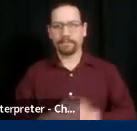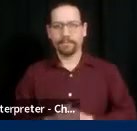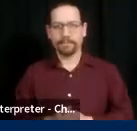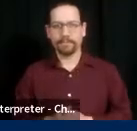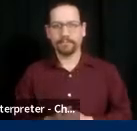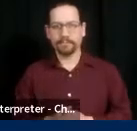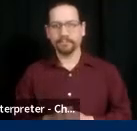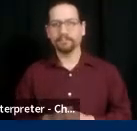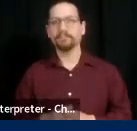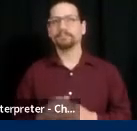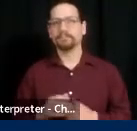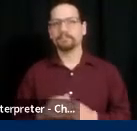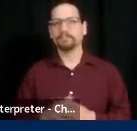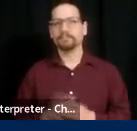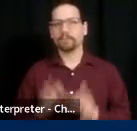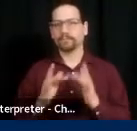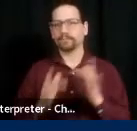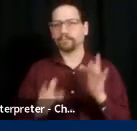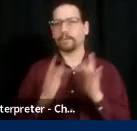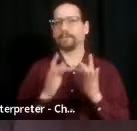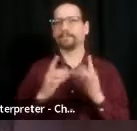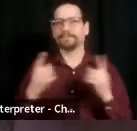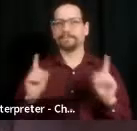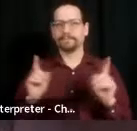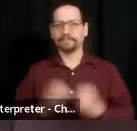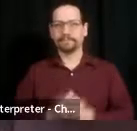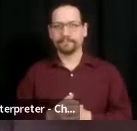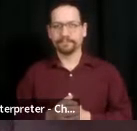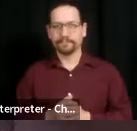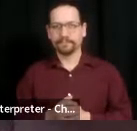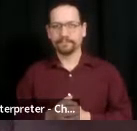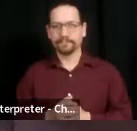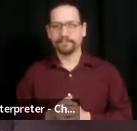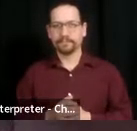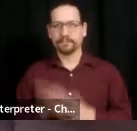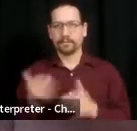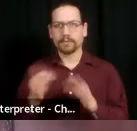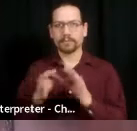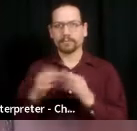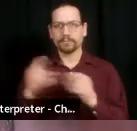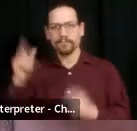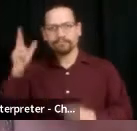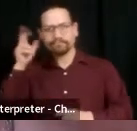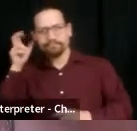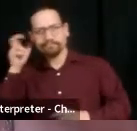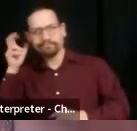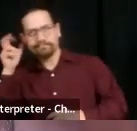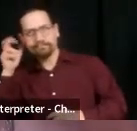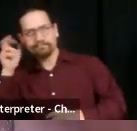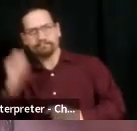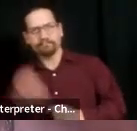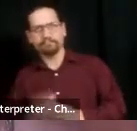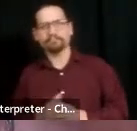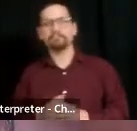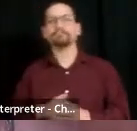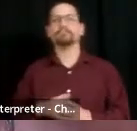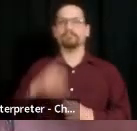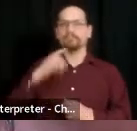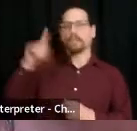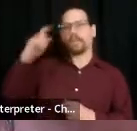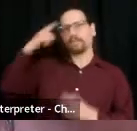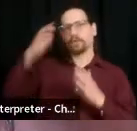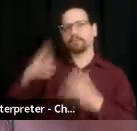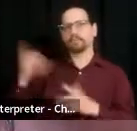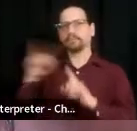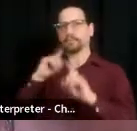Things will be fine? Yeah, I think let's be careful and let's stay safe. We're expecting that we'll be out and